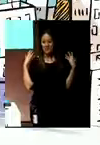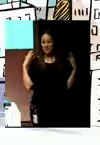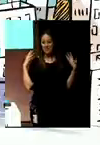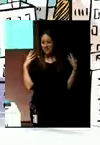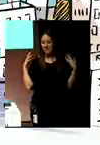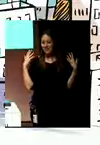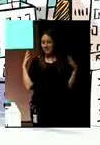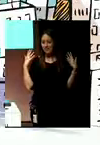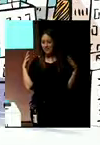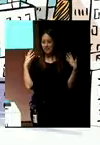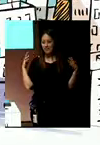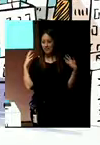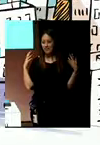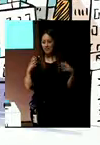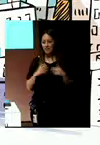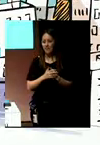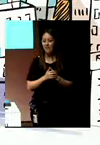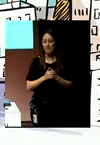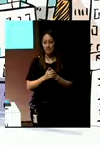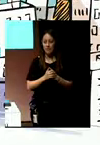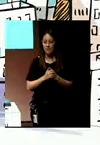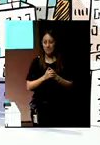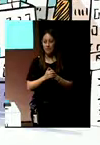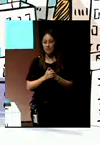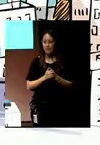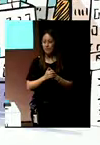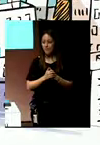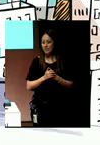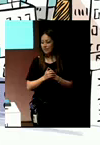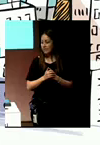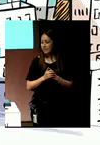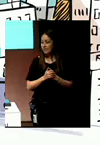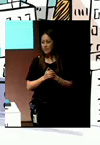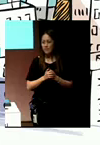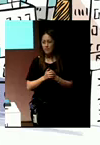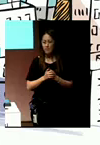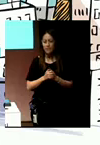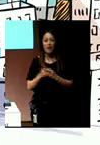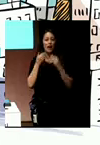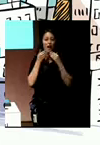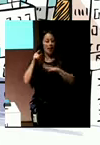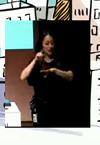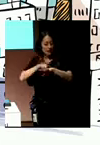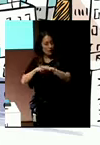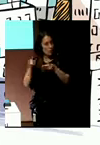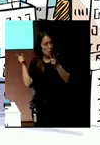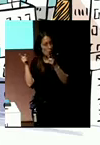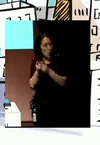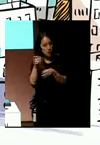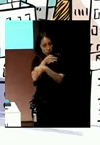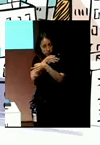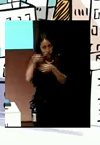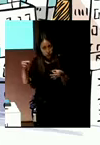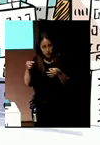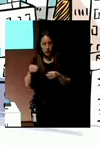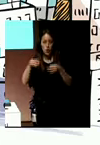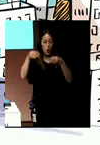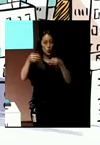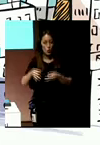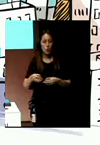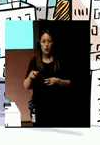Muchas gracias, Eric. Thank you very much, Eric. You just used your time as